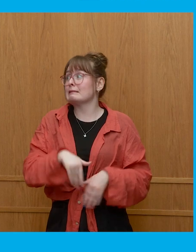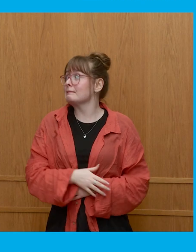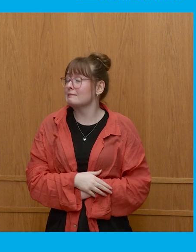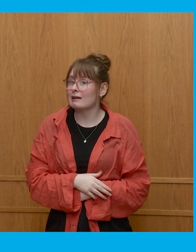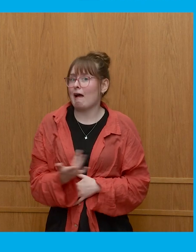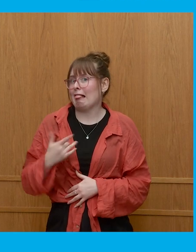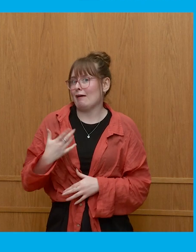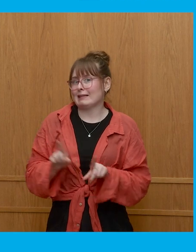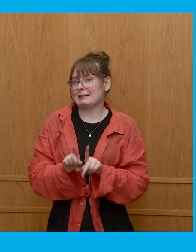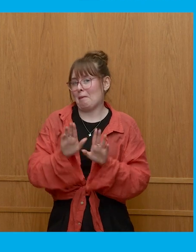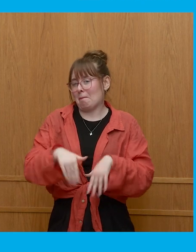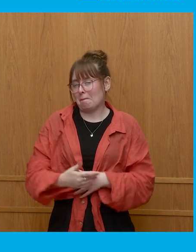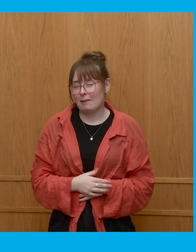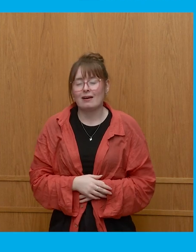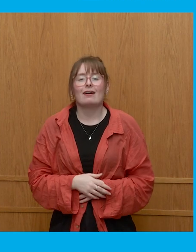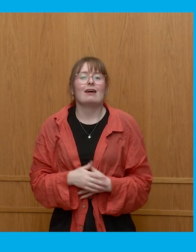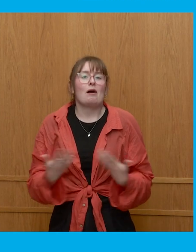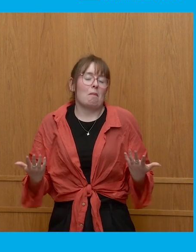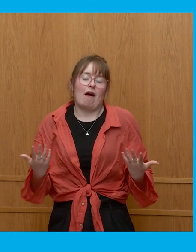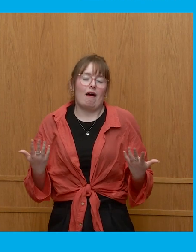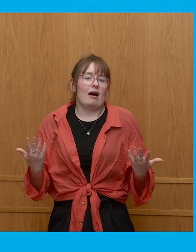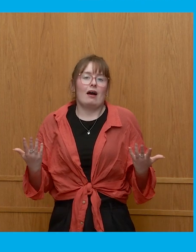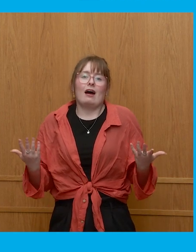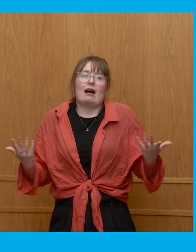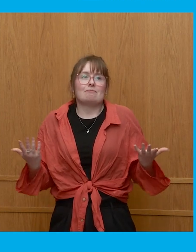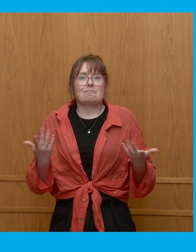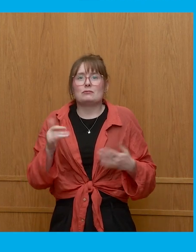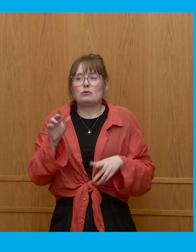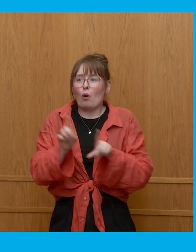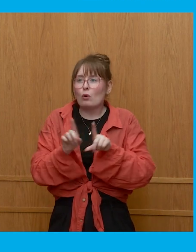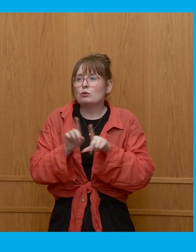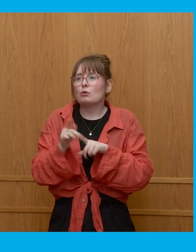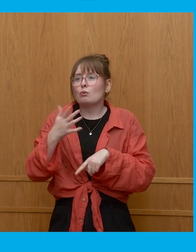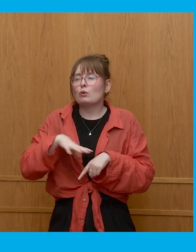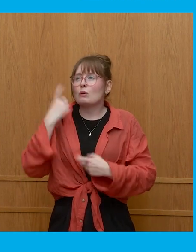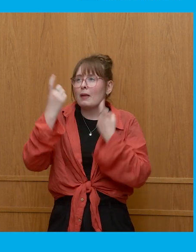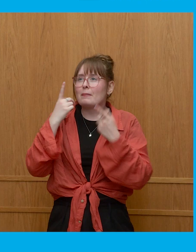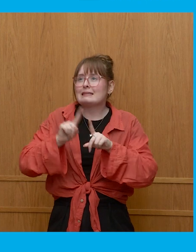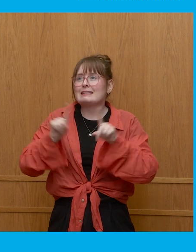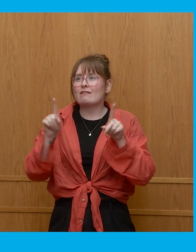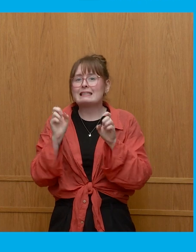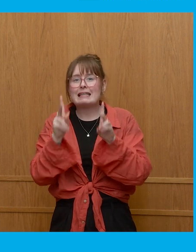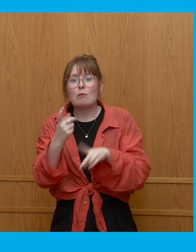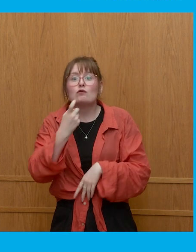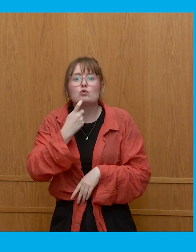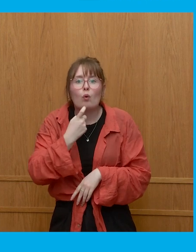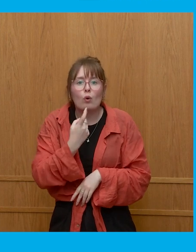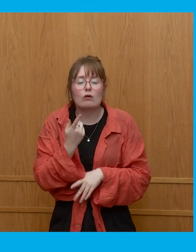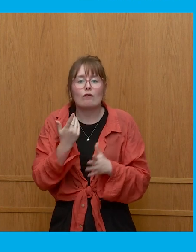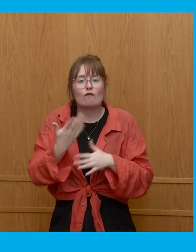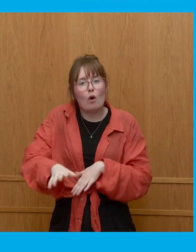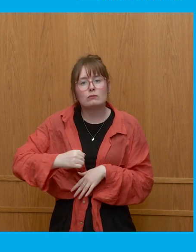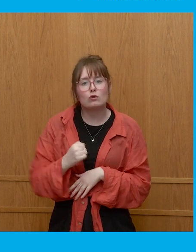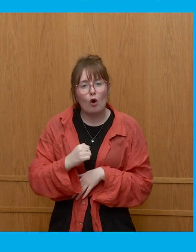life is like that, no? But I mean, it's also talking about another type of stone of Scotland. And then